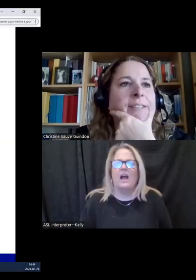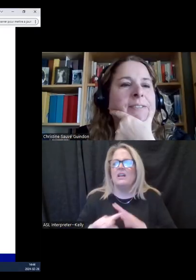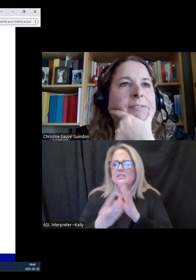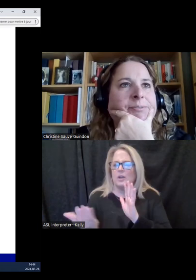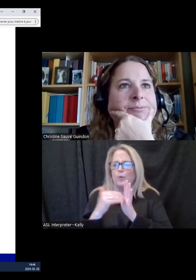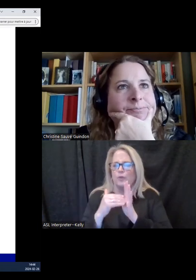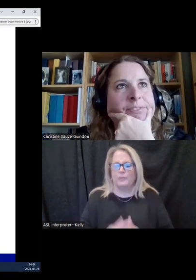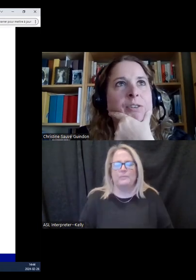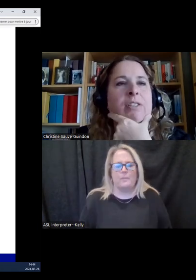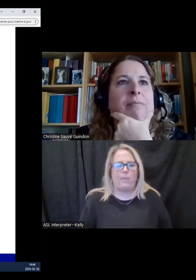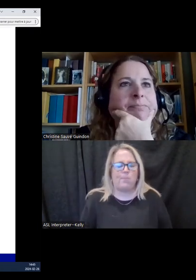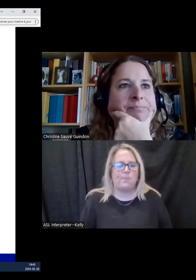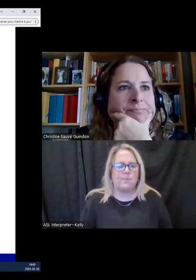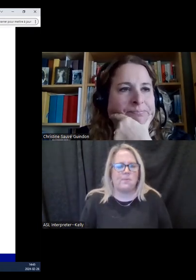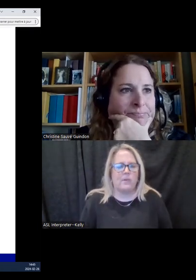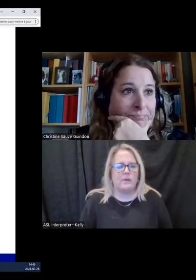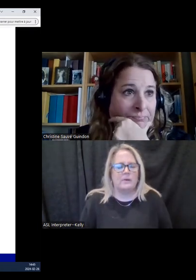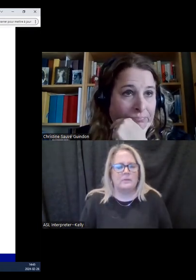press. Here's.